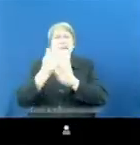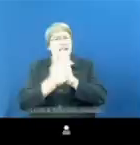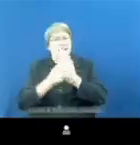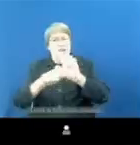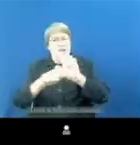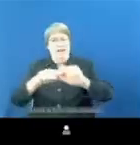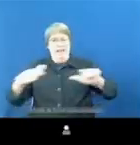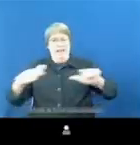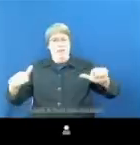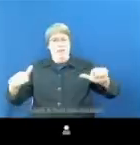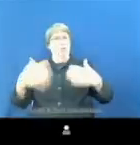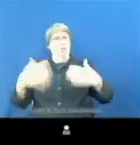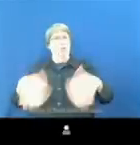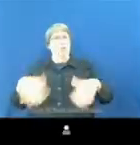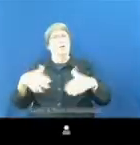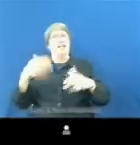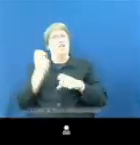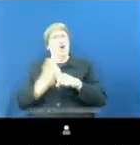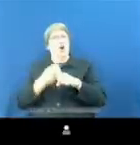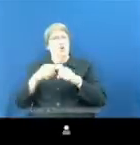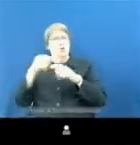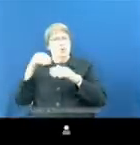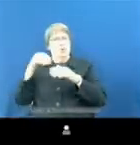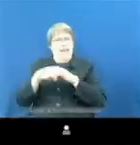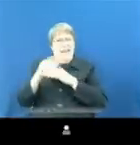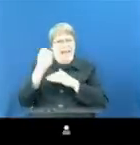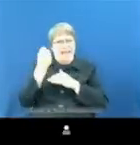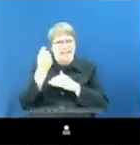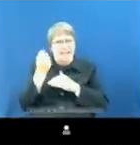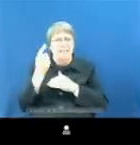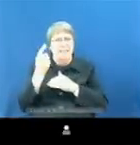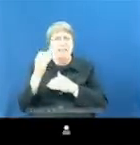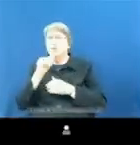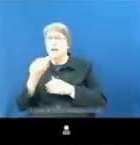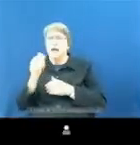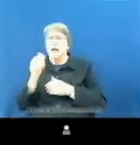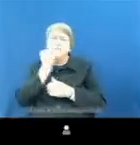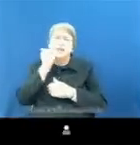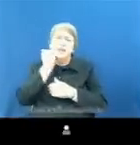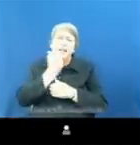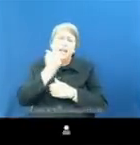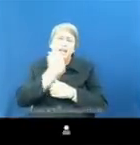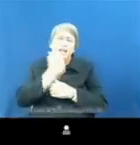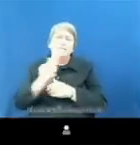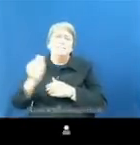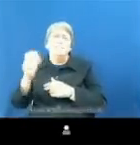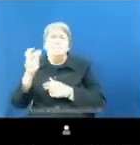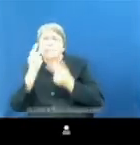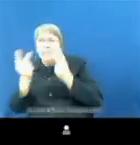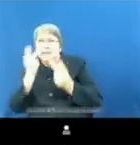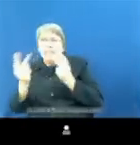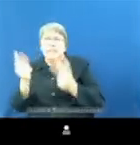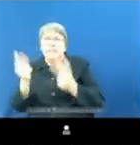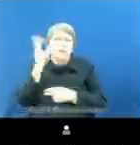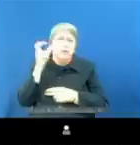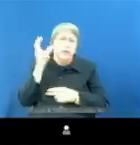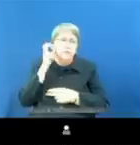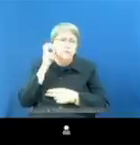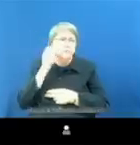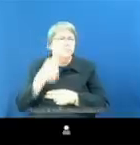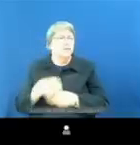to access if you're not repeatedly exposed to it. We talked about the substantive and